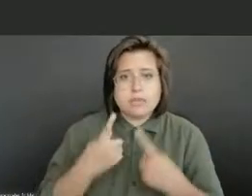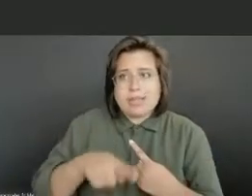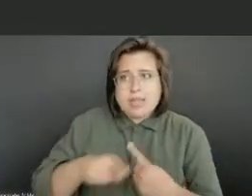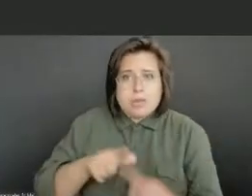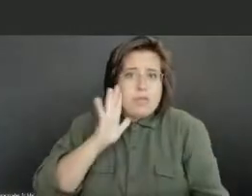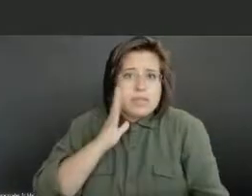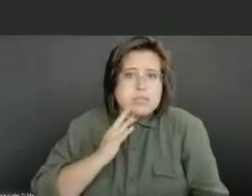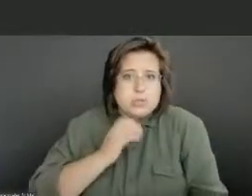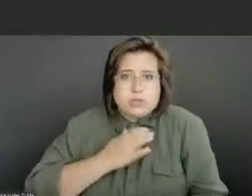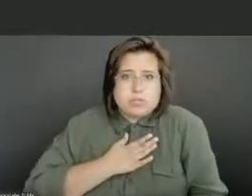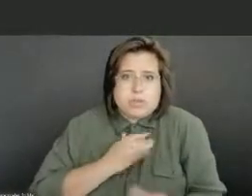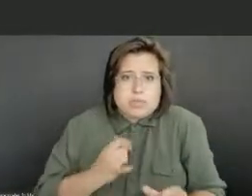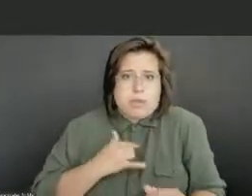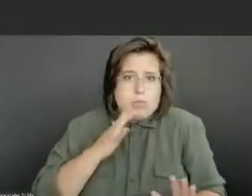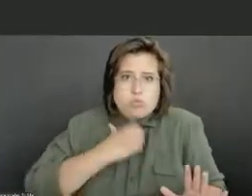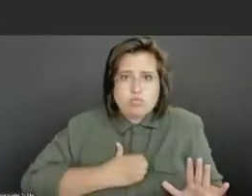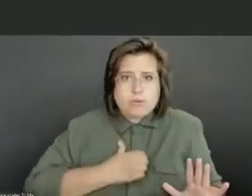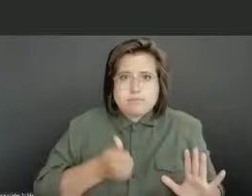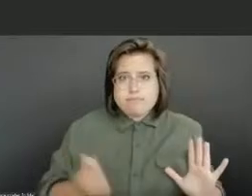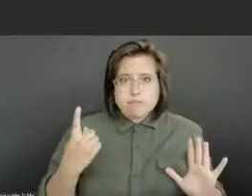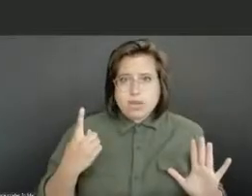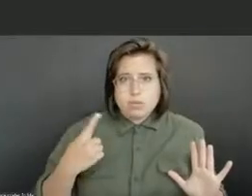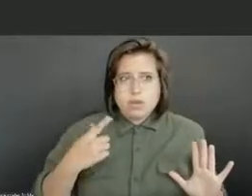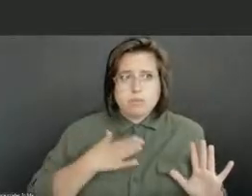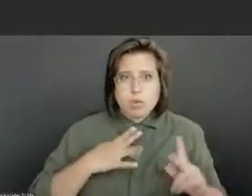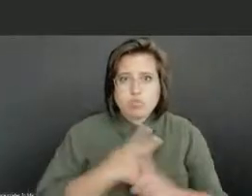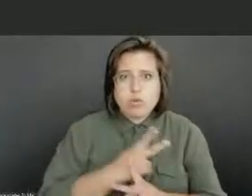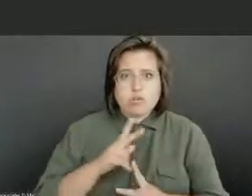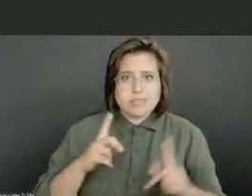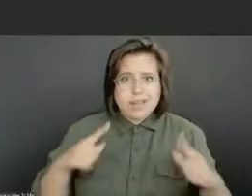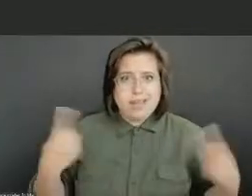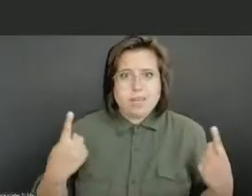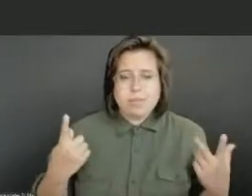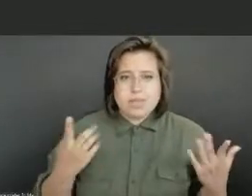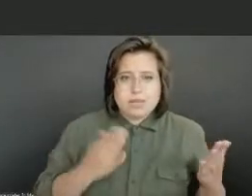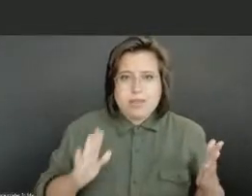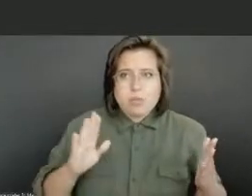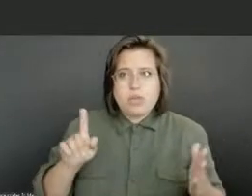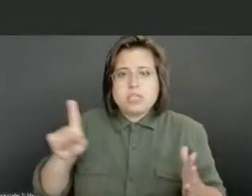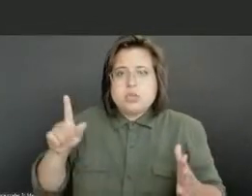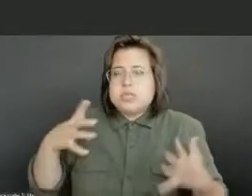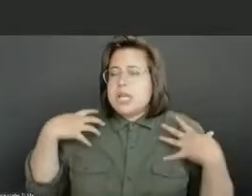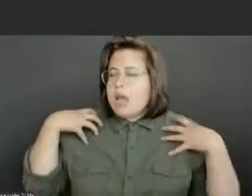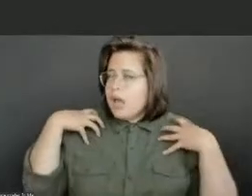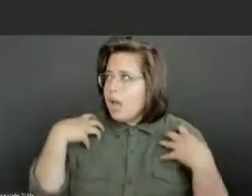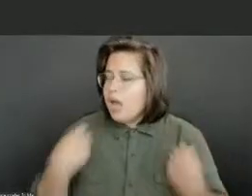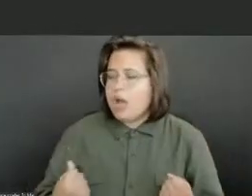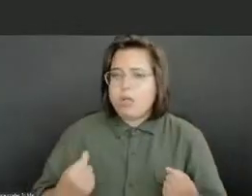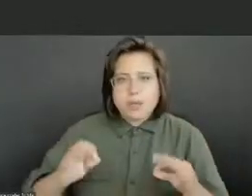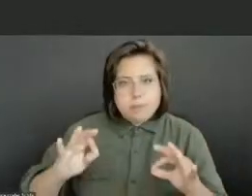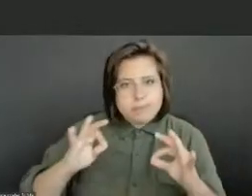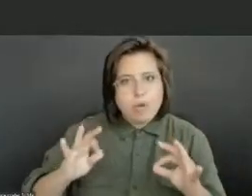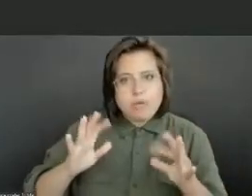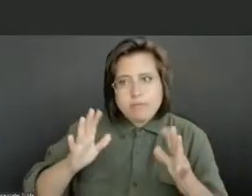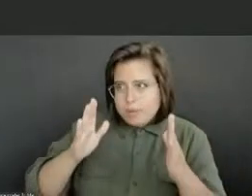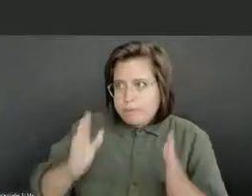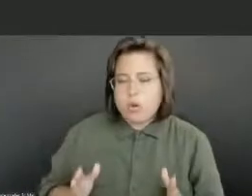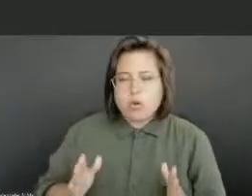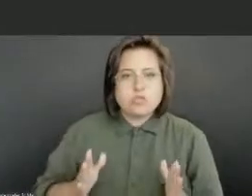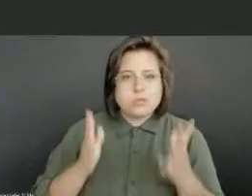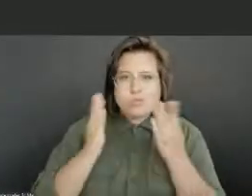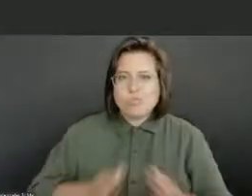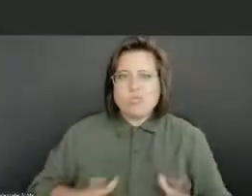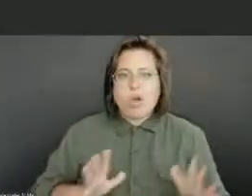through. I wouldn't wish it on anybody. I wouldn't wish it on my worst enemy. And she was a vibrant, healthy person who lost all hope because the virus took